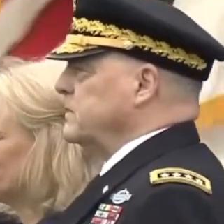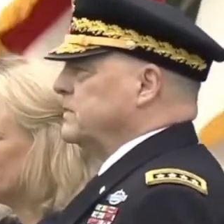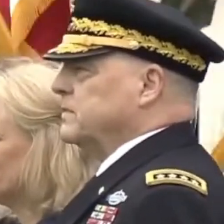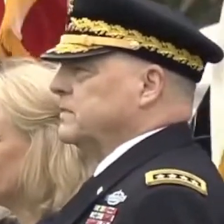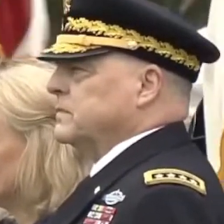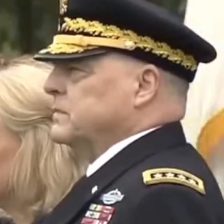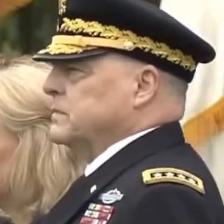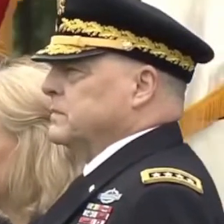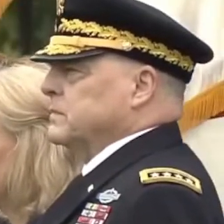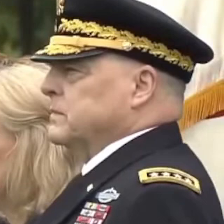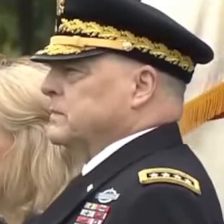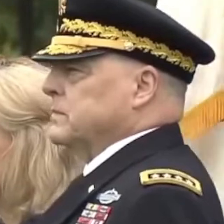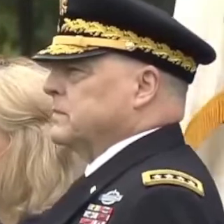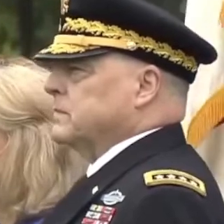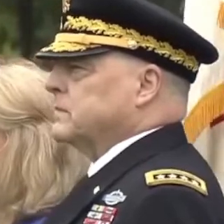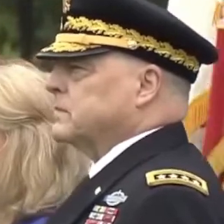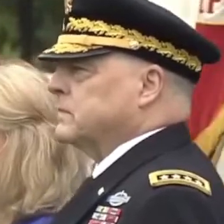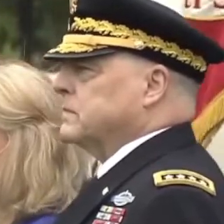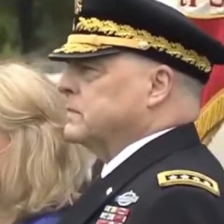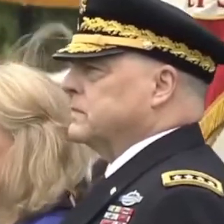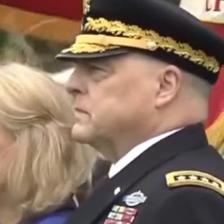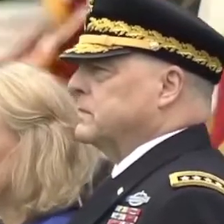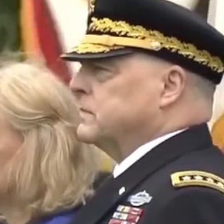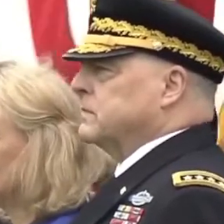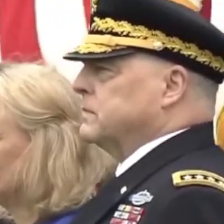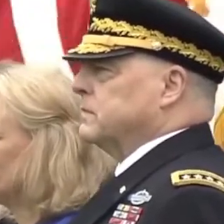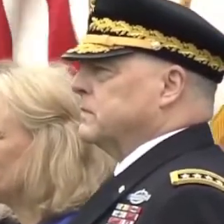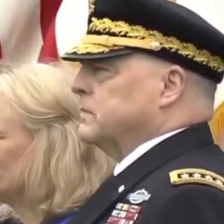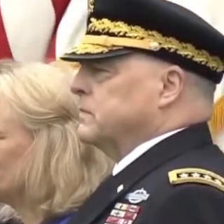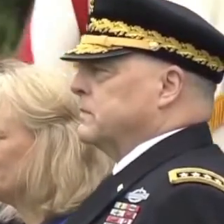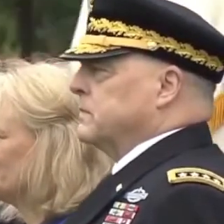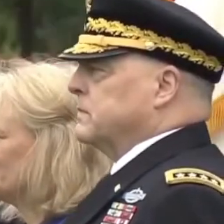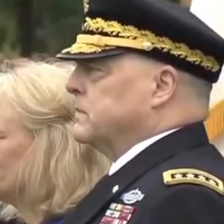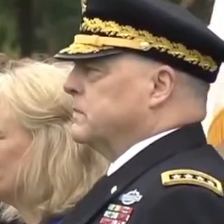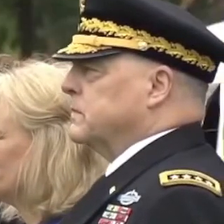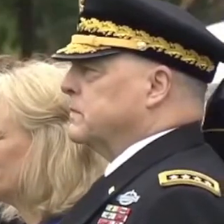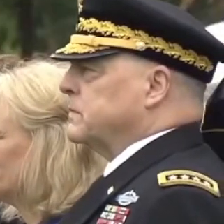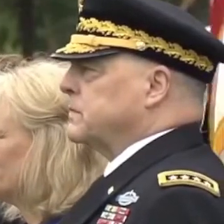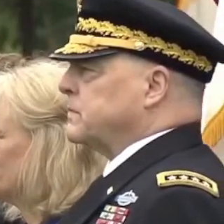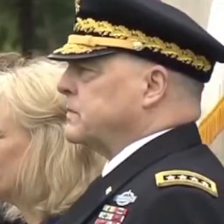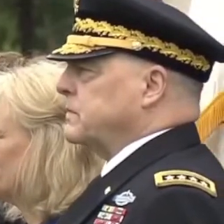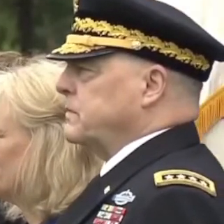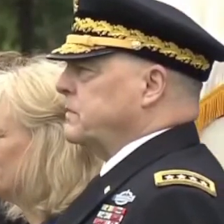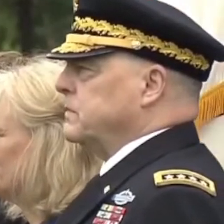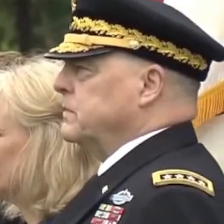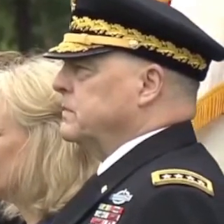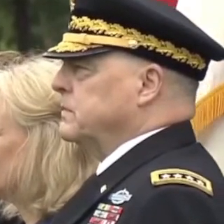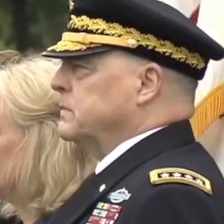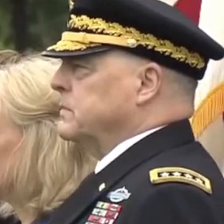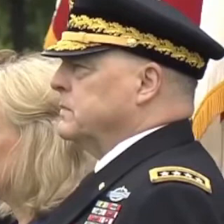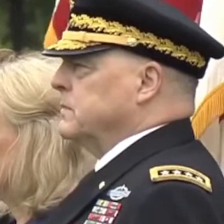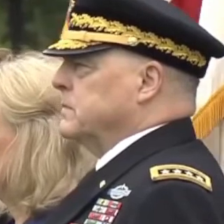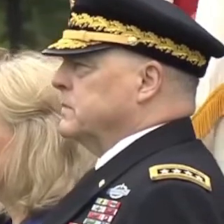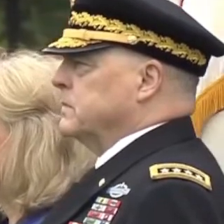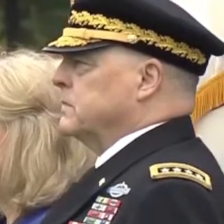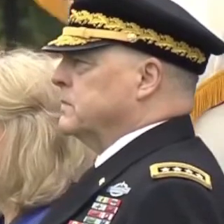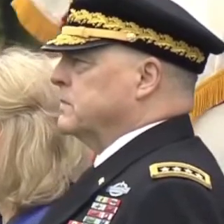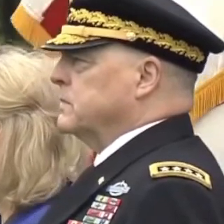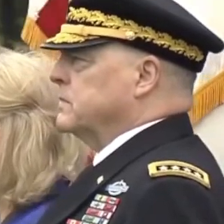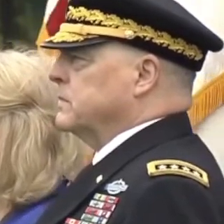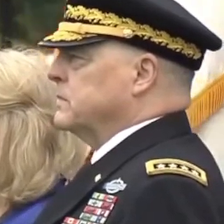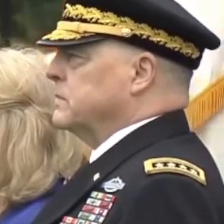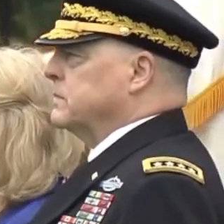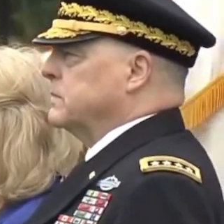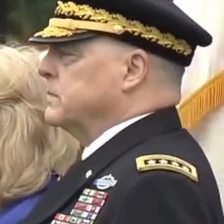spouse employment opportunities, licensure reciprocity, healthcare quality and availability, and mental health education for